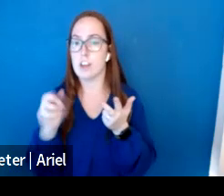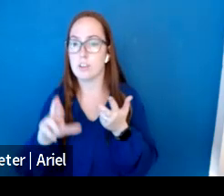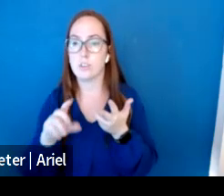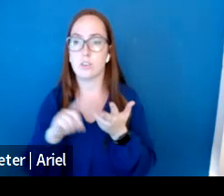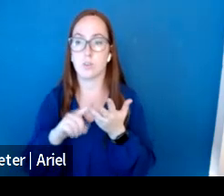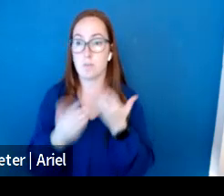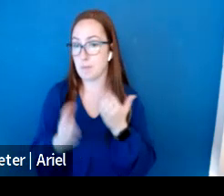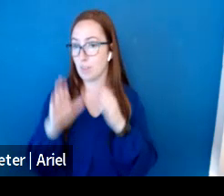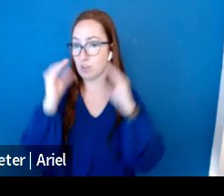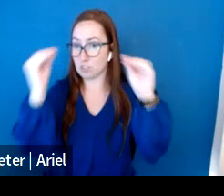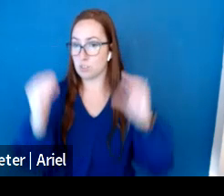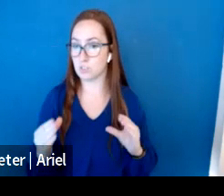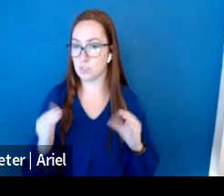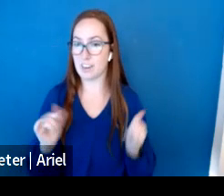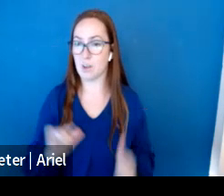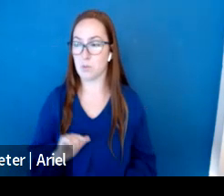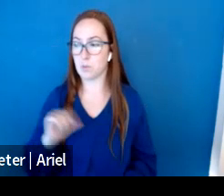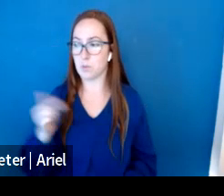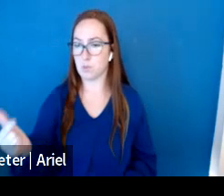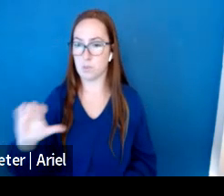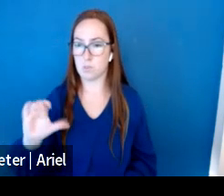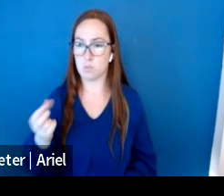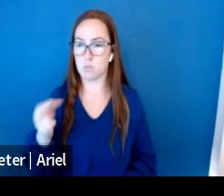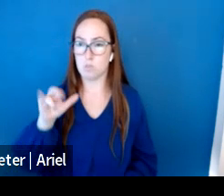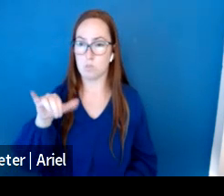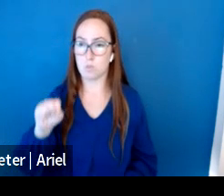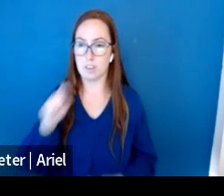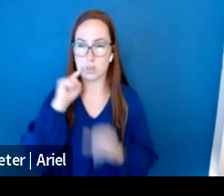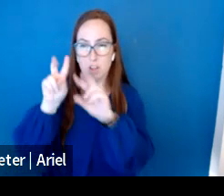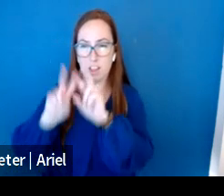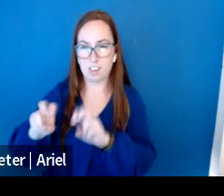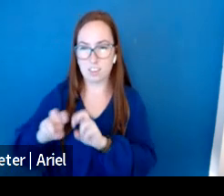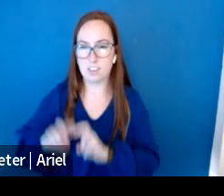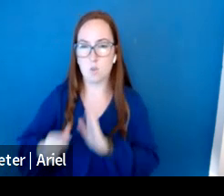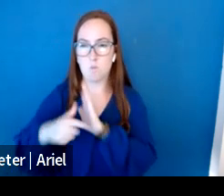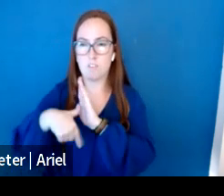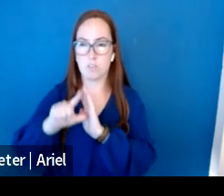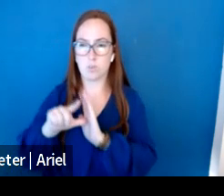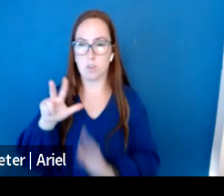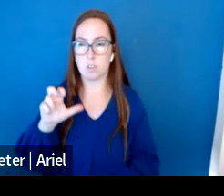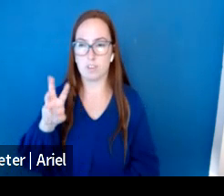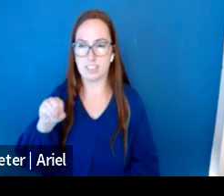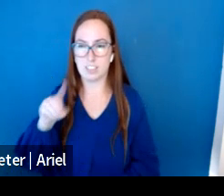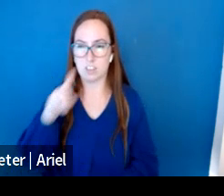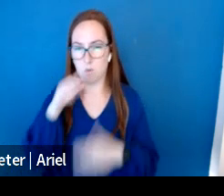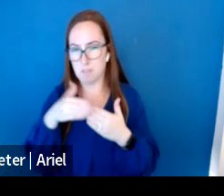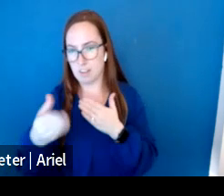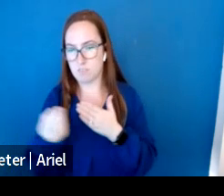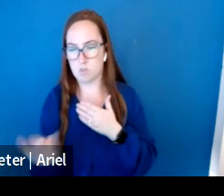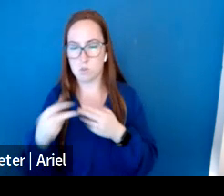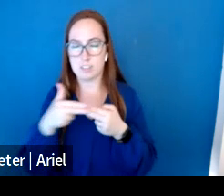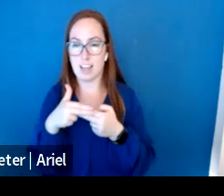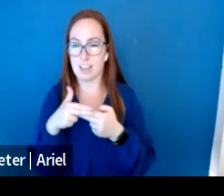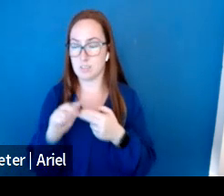to further examine and dive a little bit more into Review 360 in the next upcoming slides. So